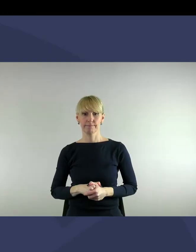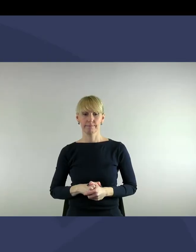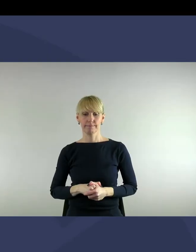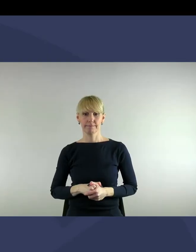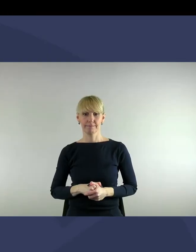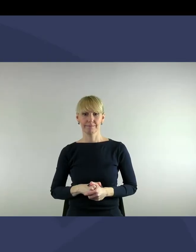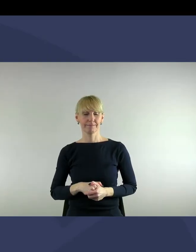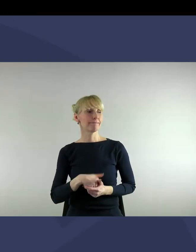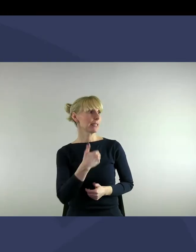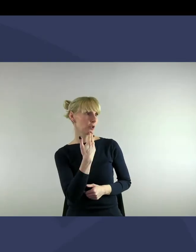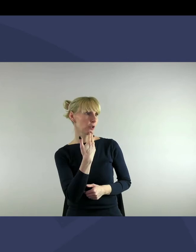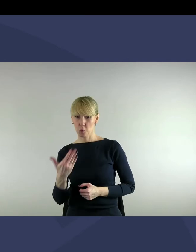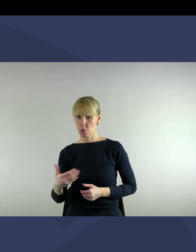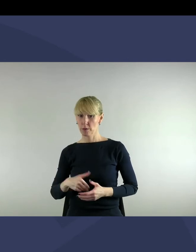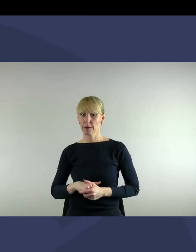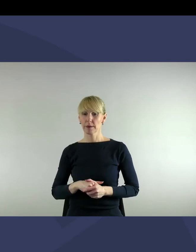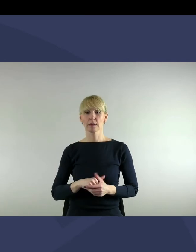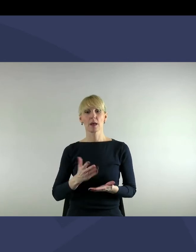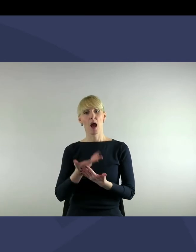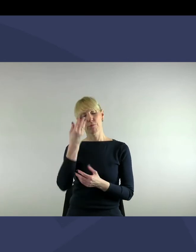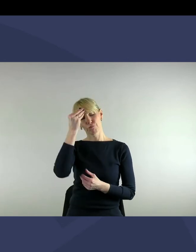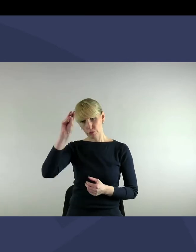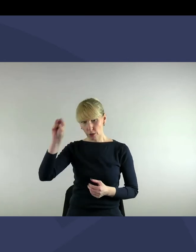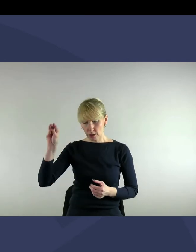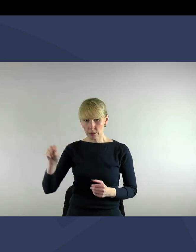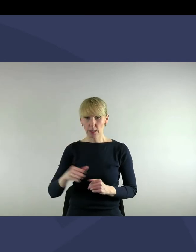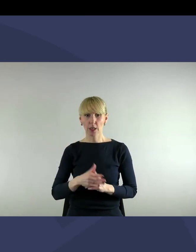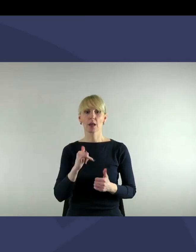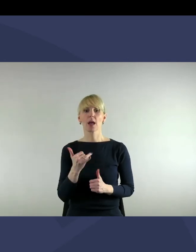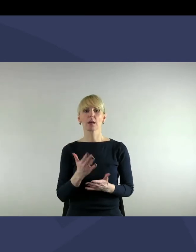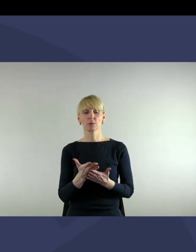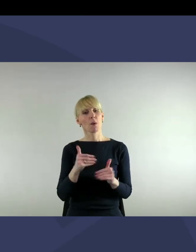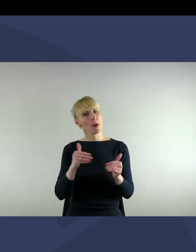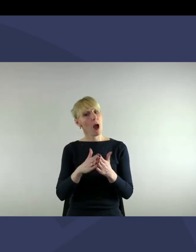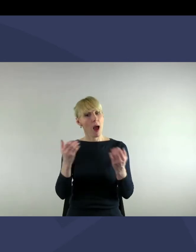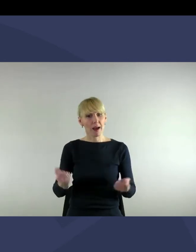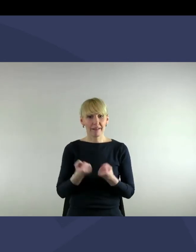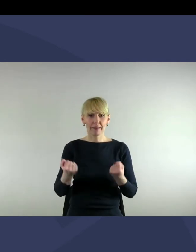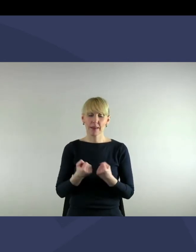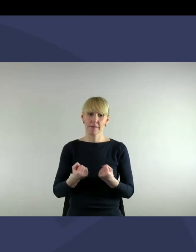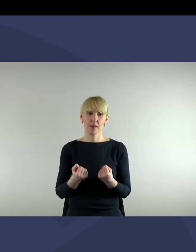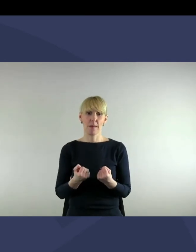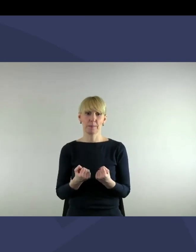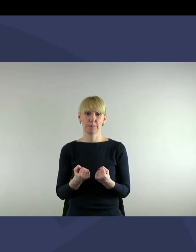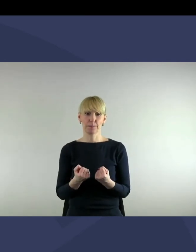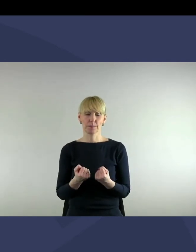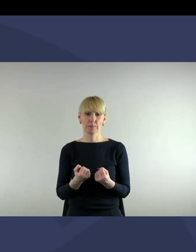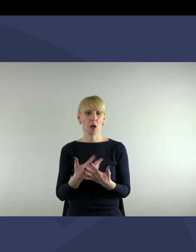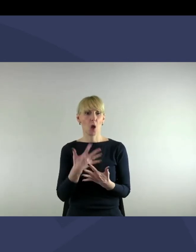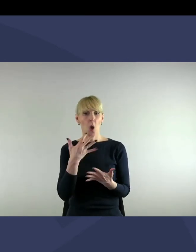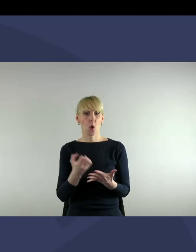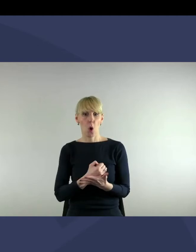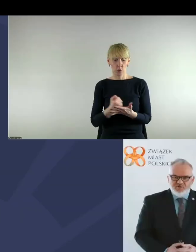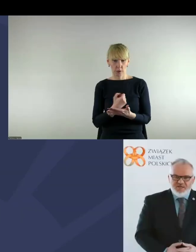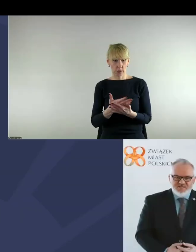Dziękujemy bardzo za przekazanie tego spojrzenia na to, w jaki sposób też aktywnie Thank you very much